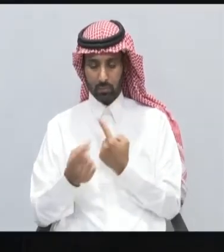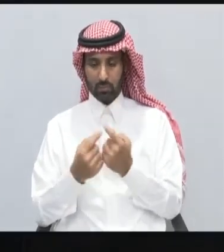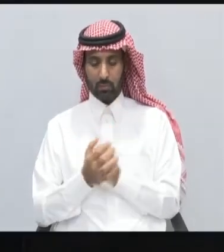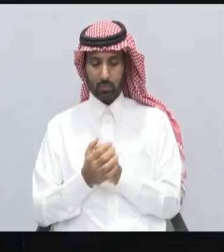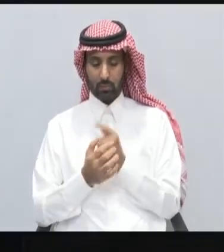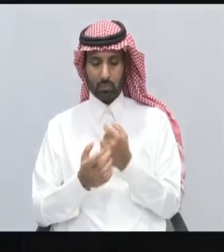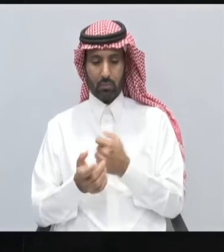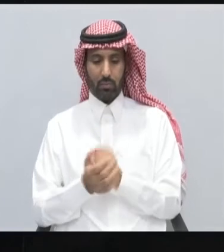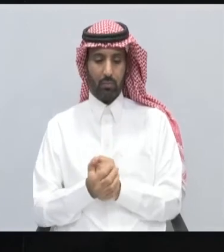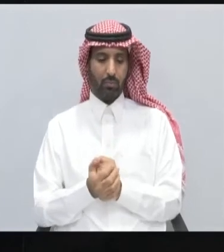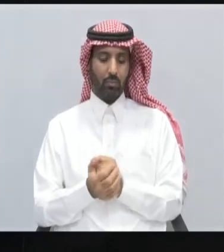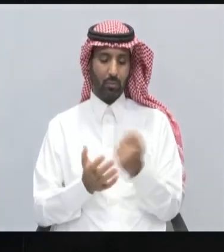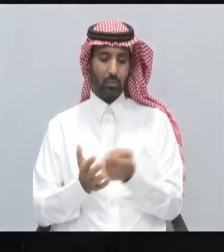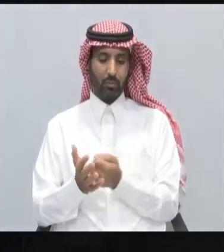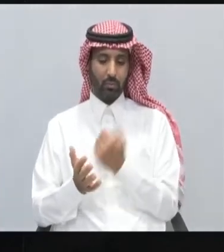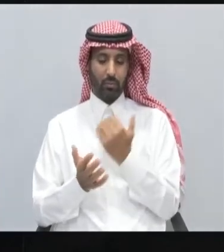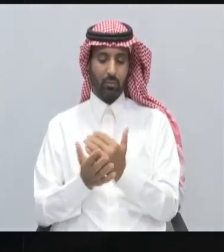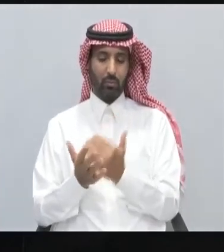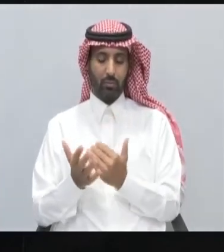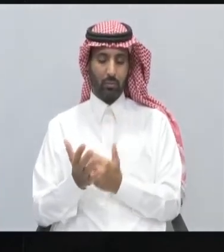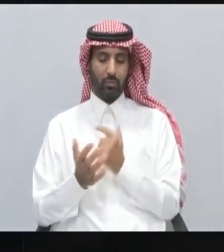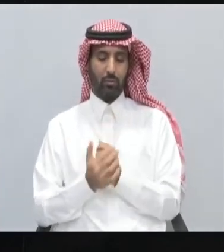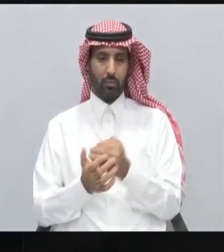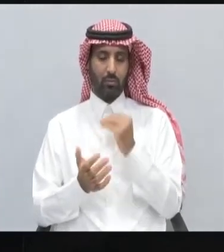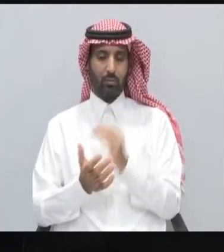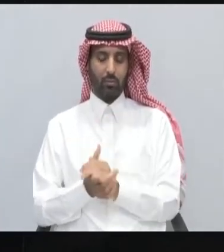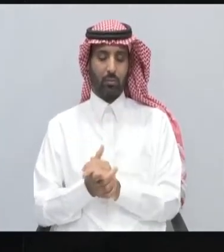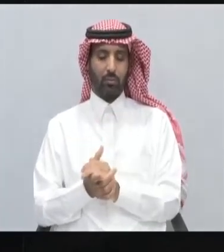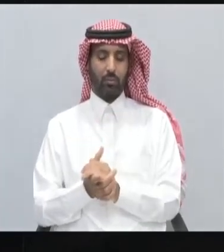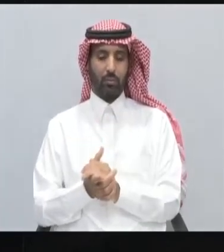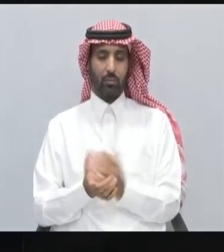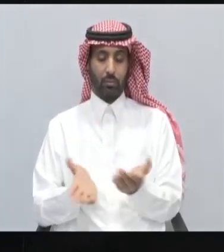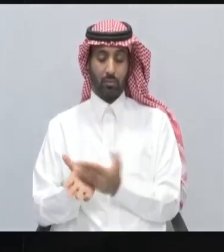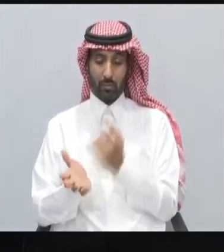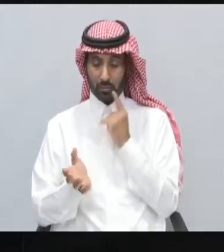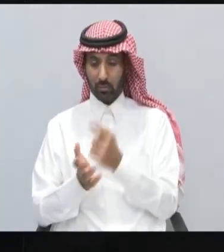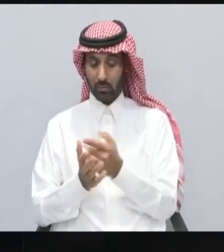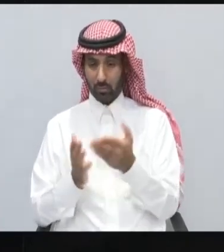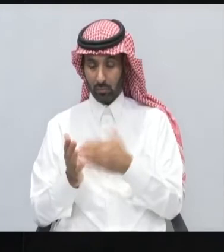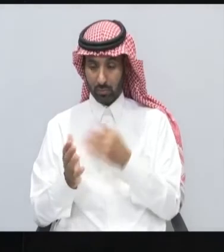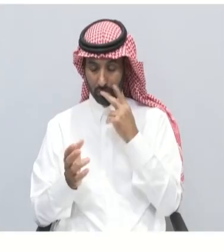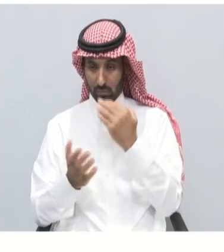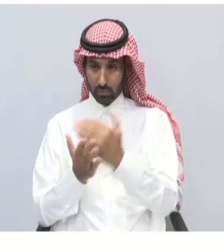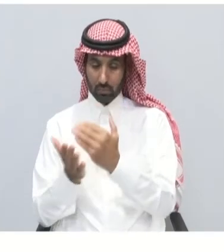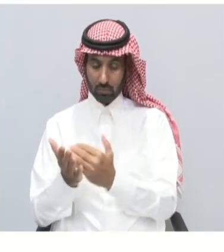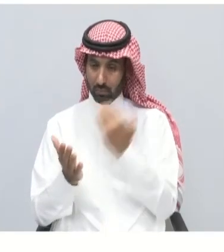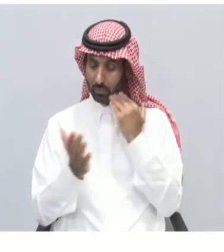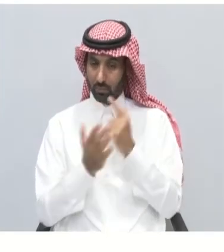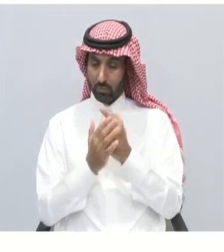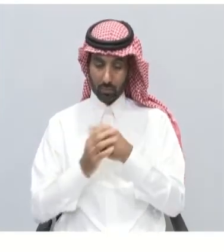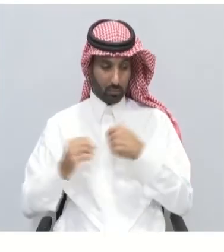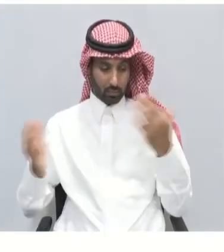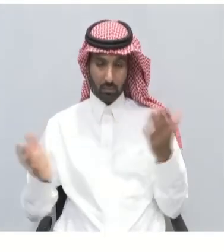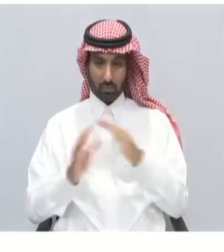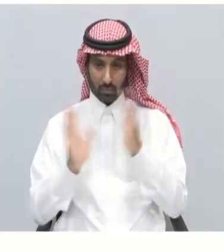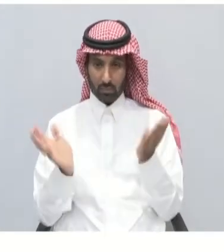and interview them and write down their answers. Present your findings either to the whole